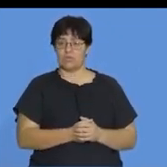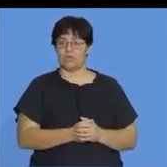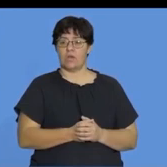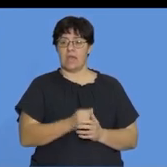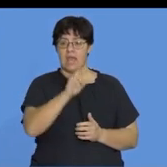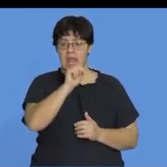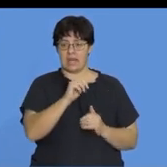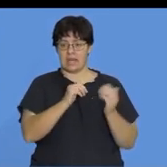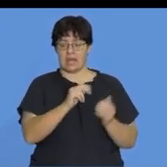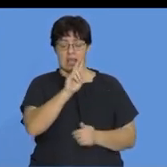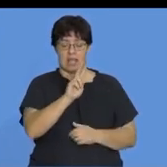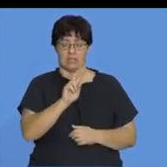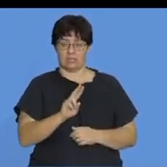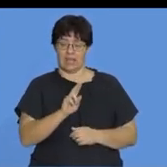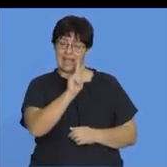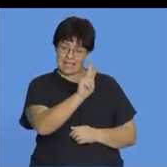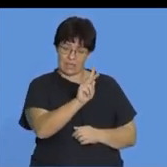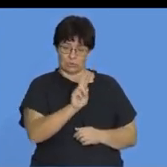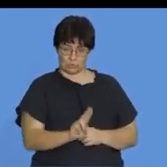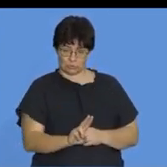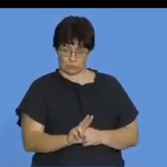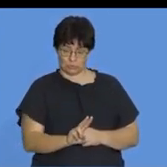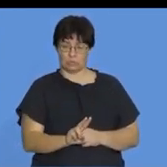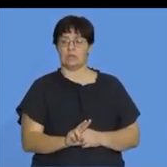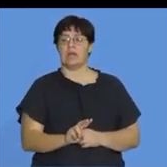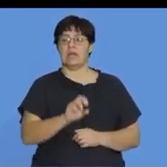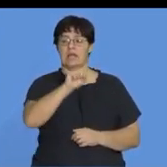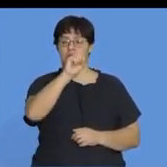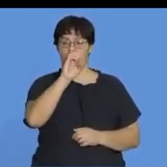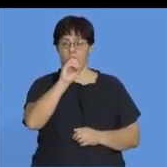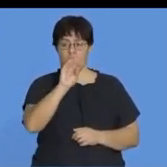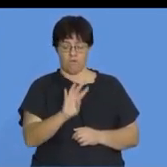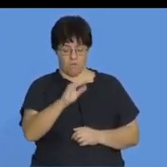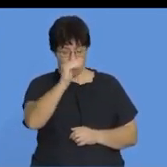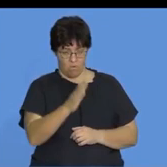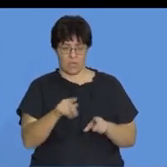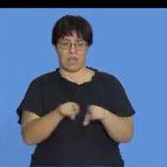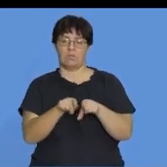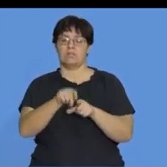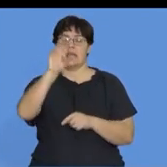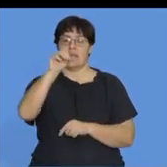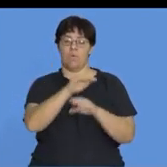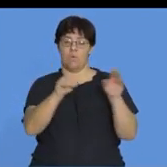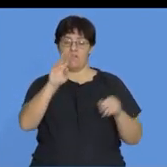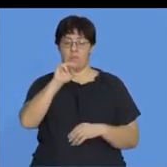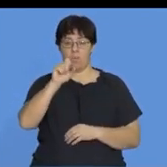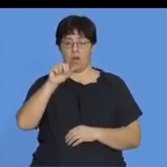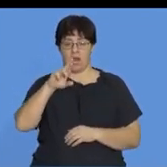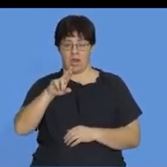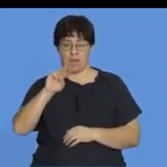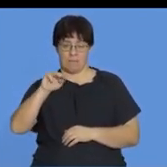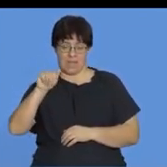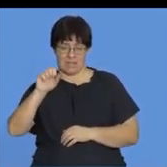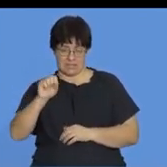K2SO4, present is mass over the molar mass, right? Now, the mass of this sample